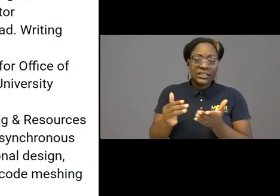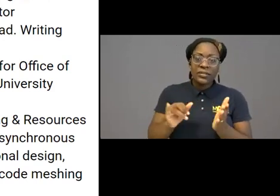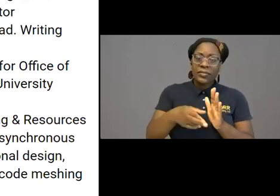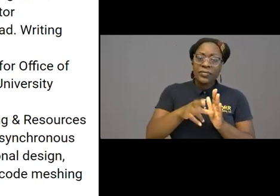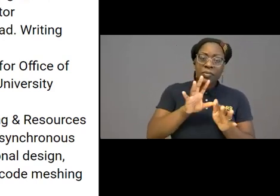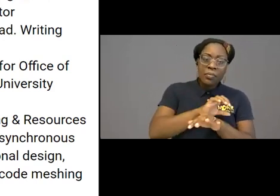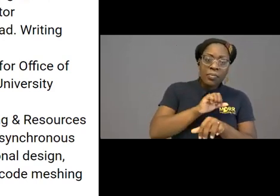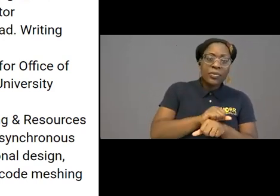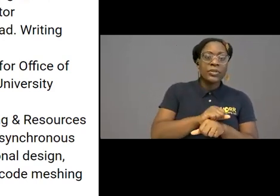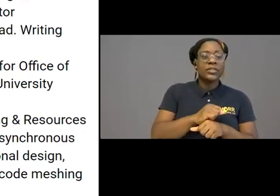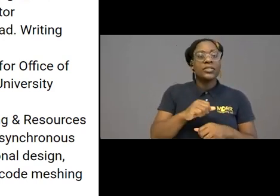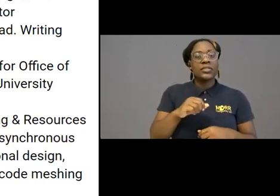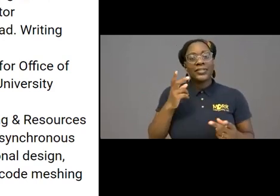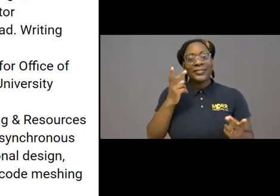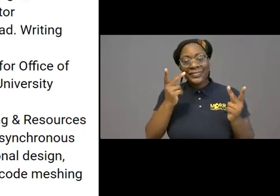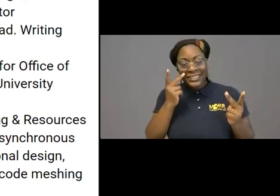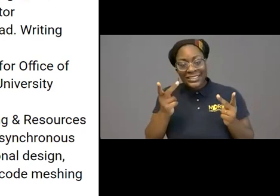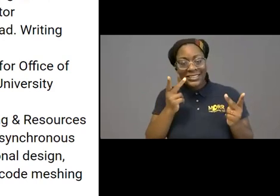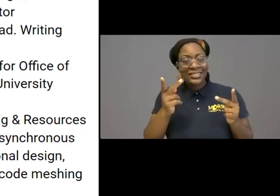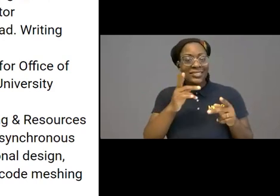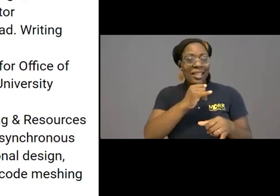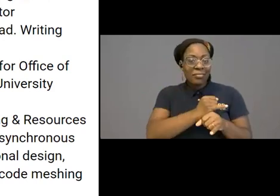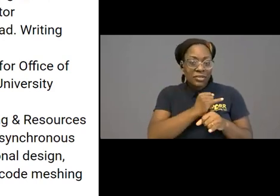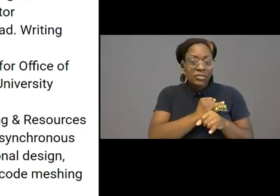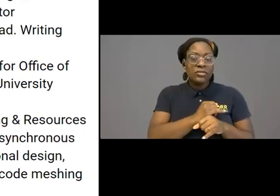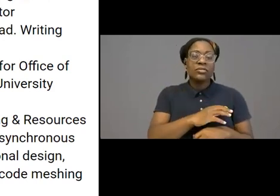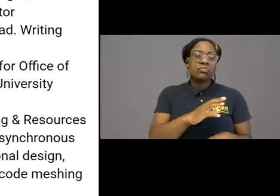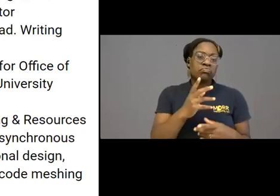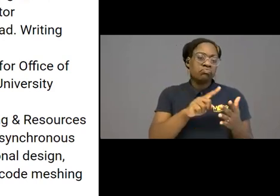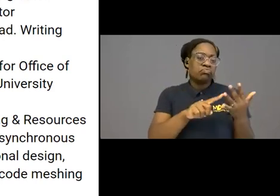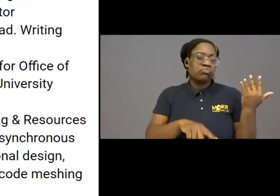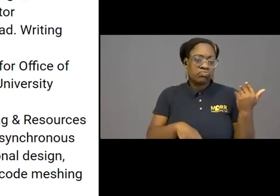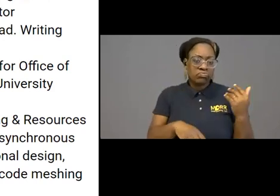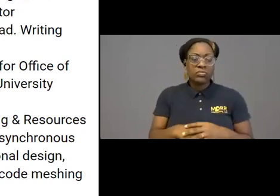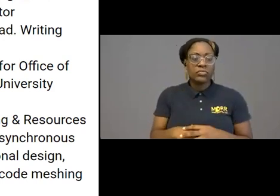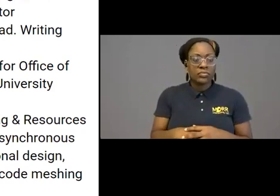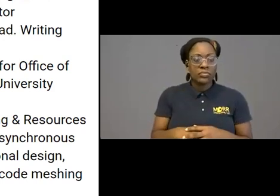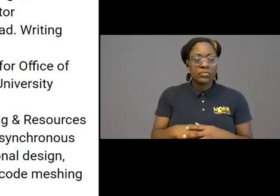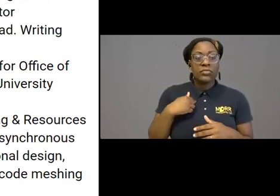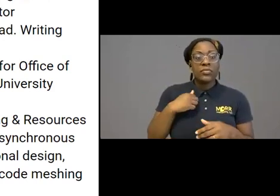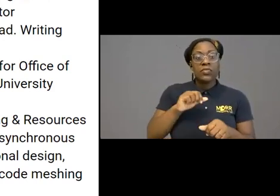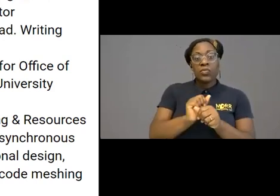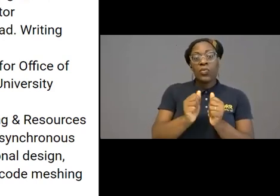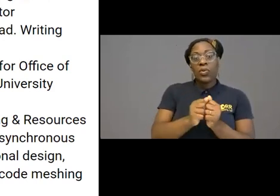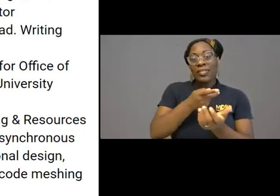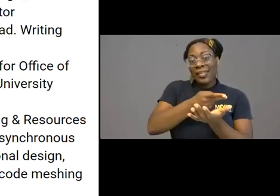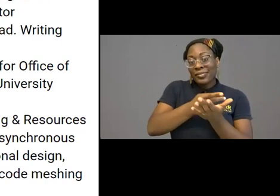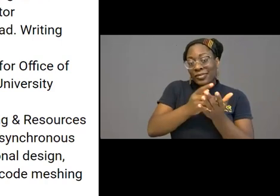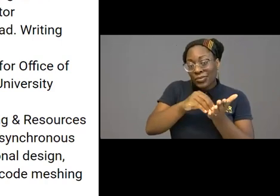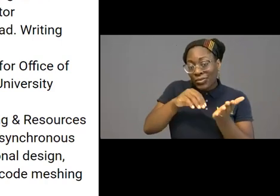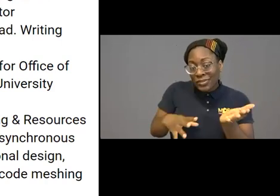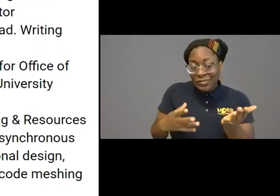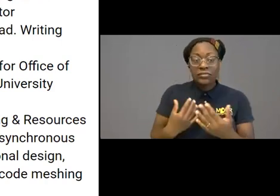a contributing faculty member for our graduate writing courses at my institution as well, which I really enjoy. For OWCA, I am the